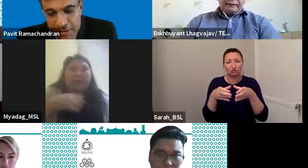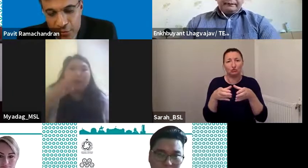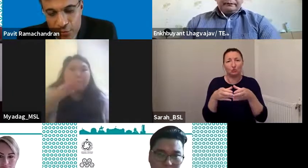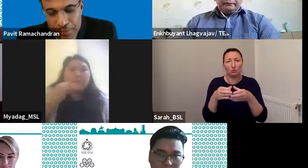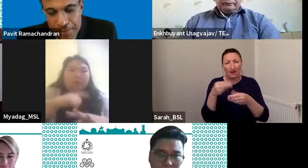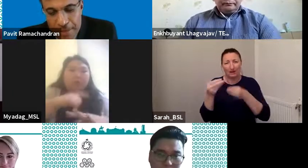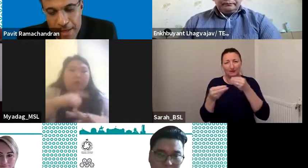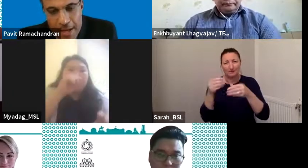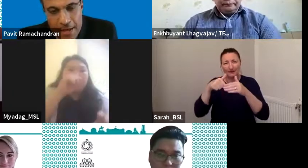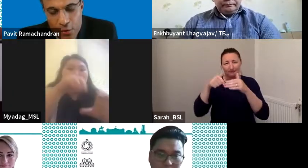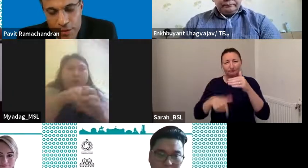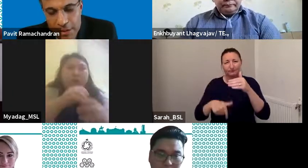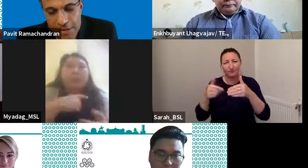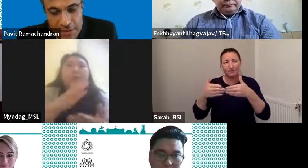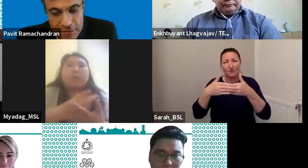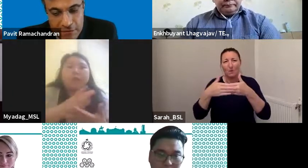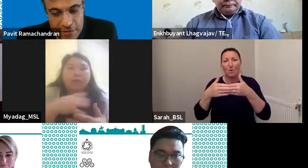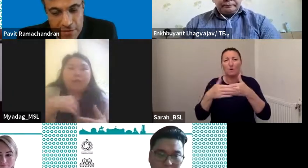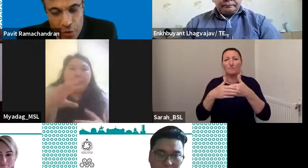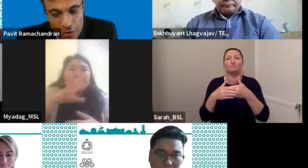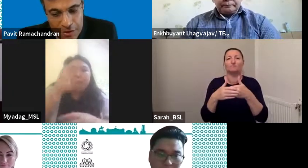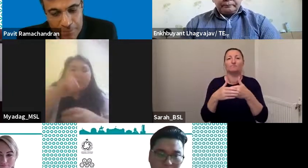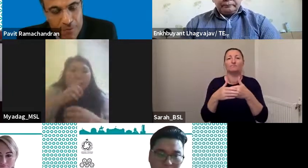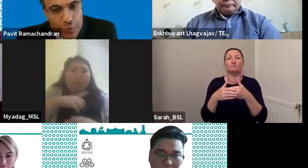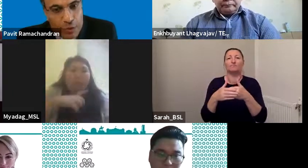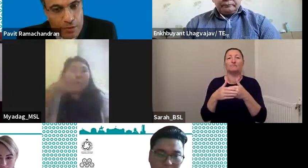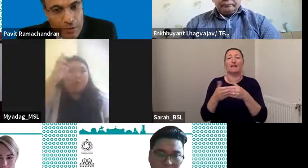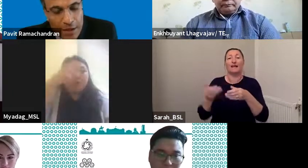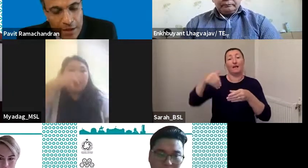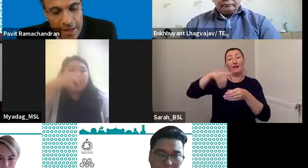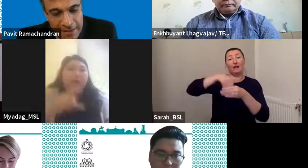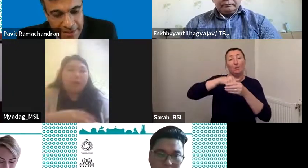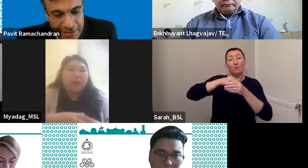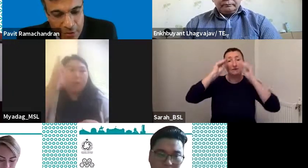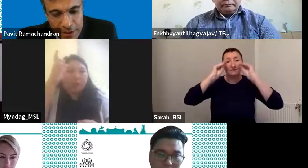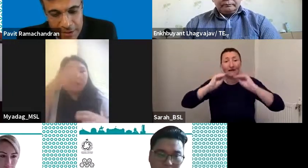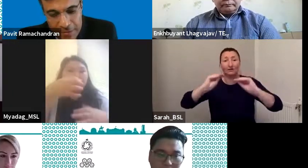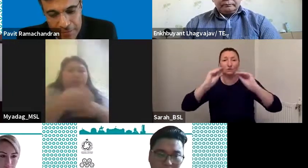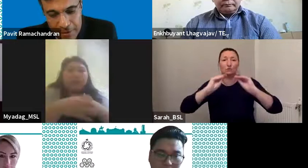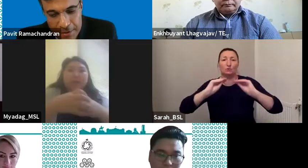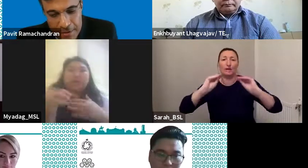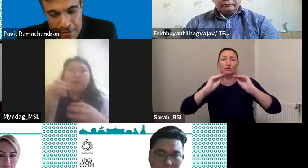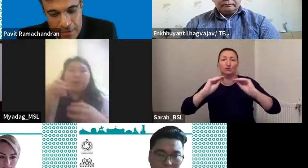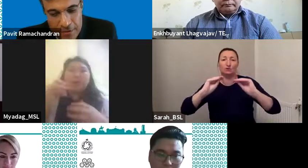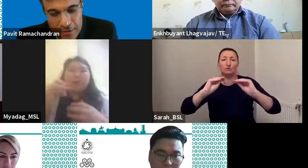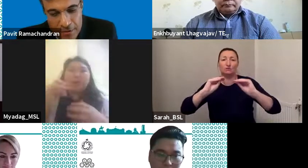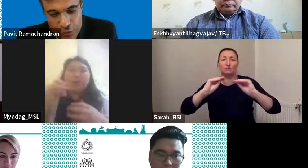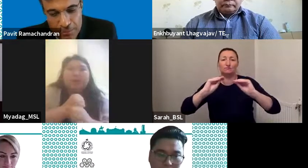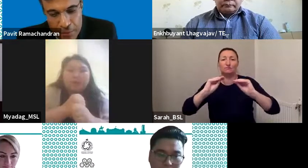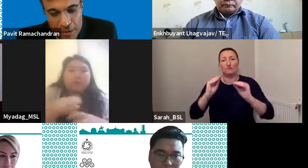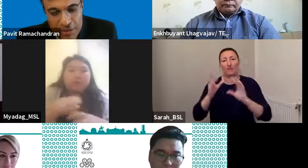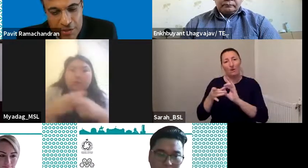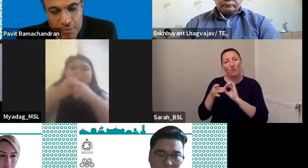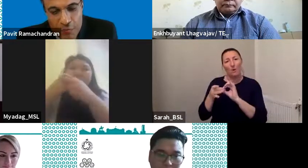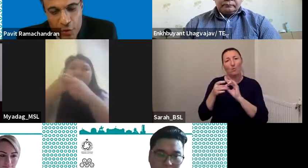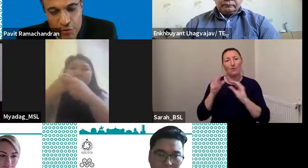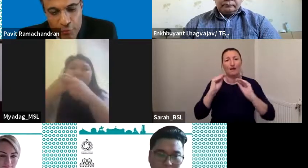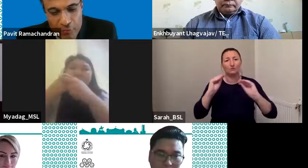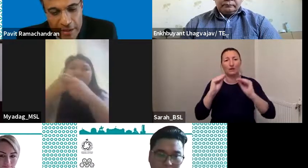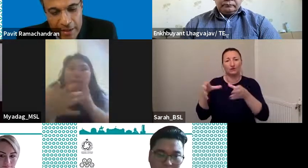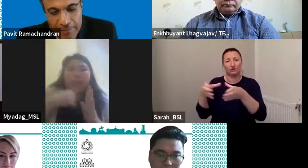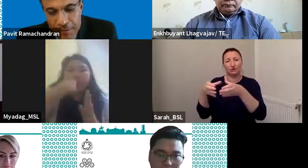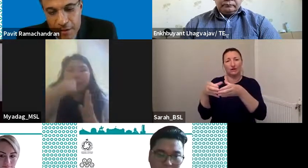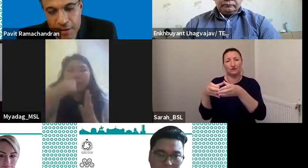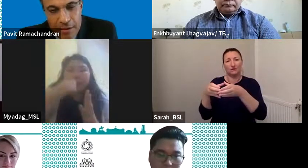education sector group, and on assistive technology with our health sector colleagues. Through the partnership, we're